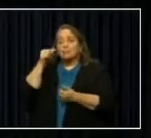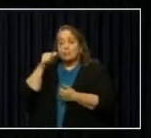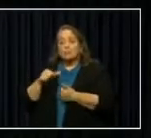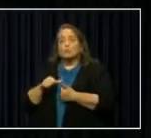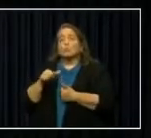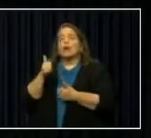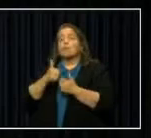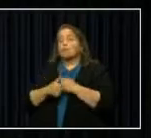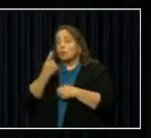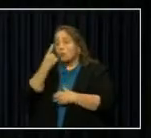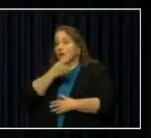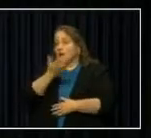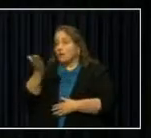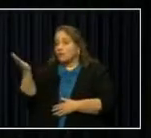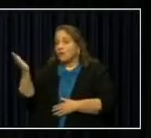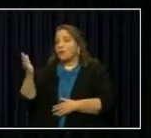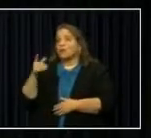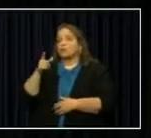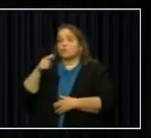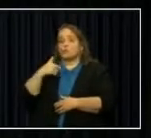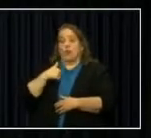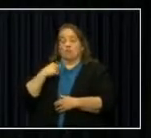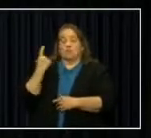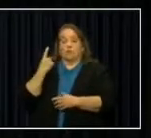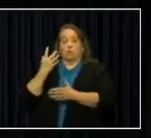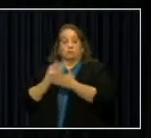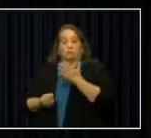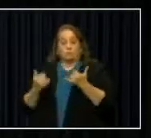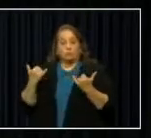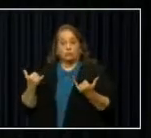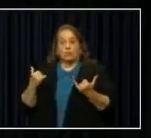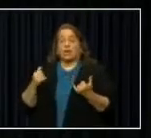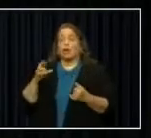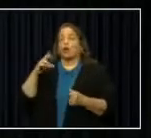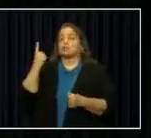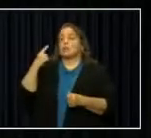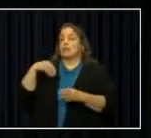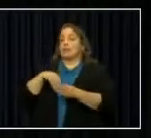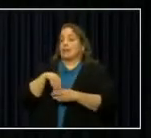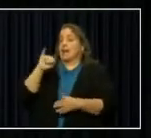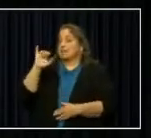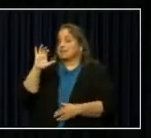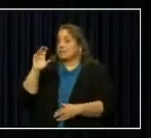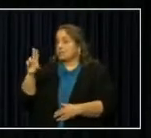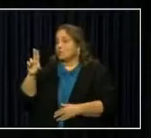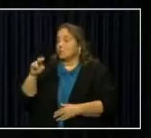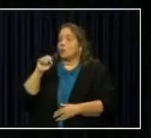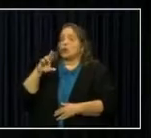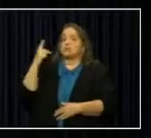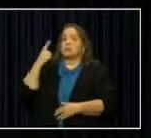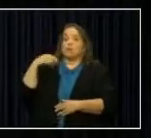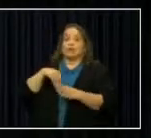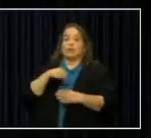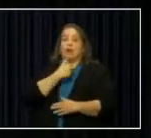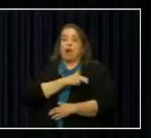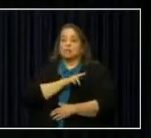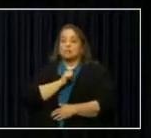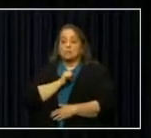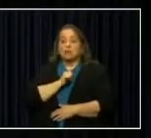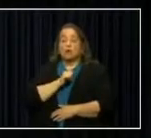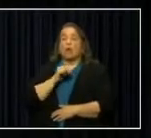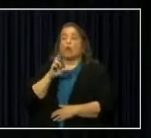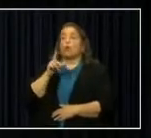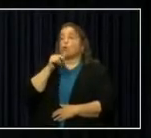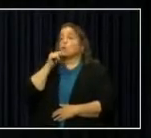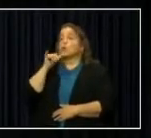to everybody out there that's lost somebody today, or has somebody in the ICU, or has somebody in the hospital,